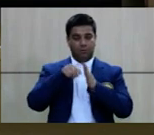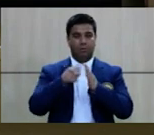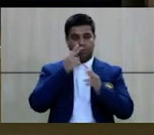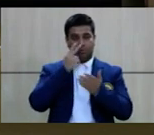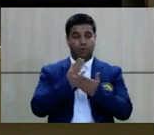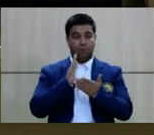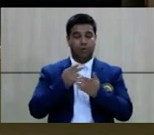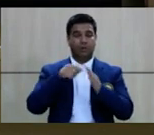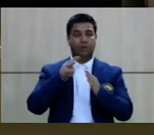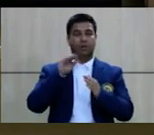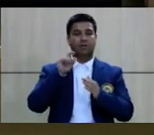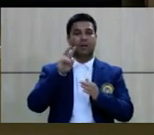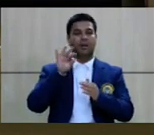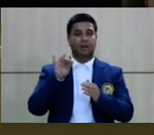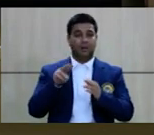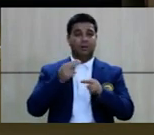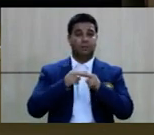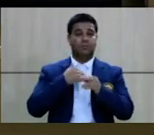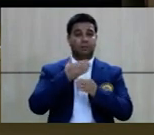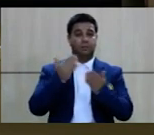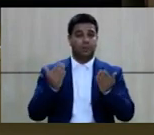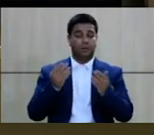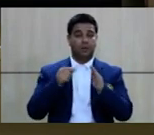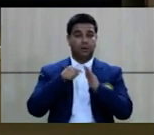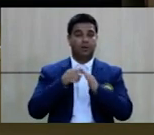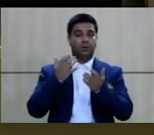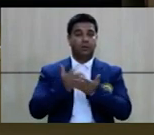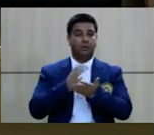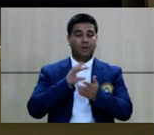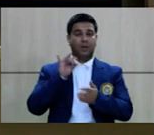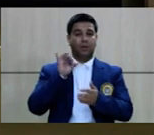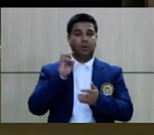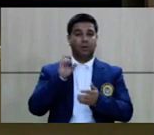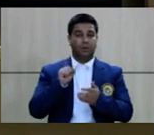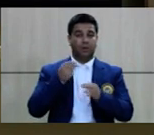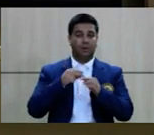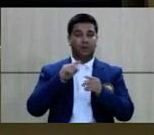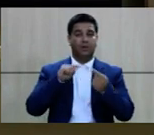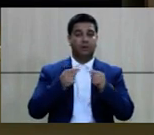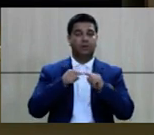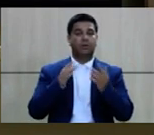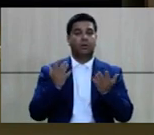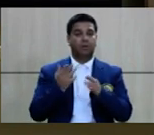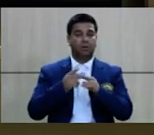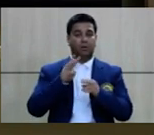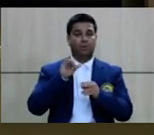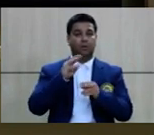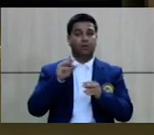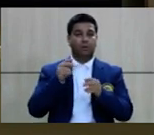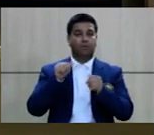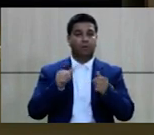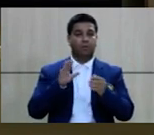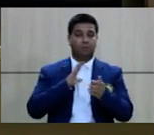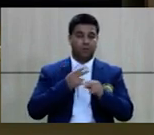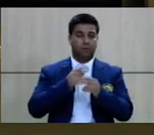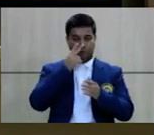e'tibor beramiz. Tahlil natijalarida biz aniqlagan ionlarimizni reaksiya natijasida qanday moddalar hosil qilishiga